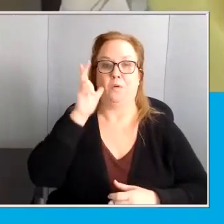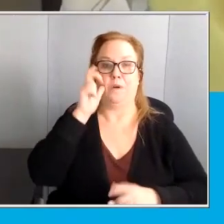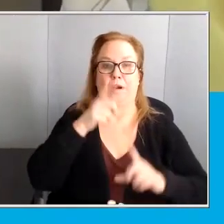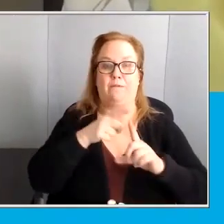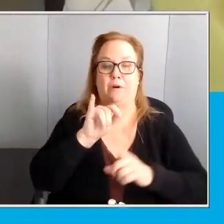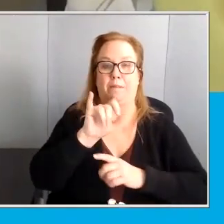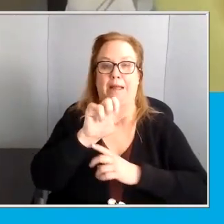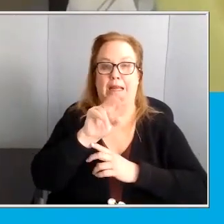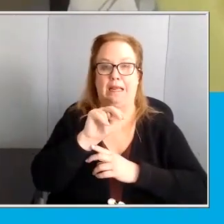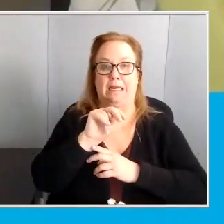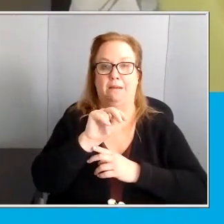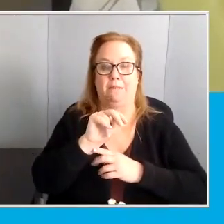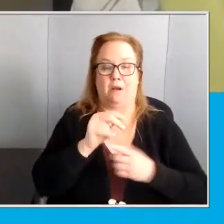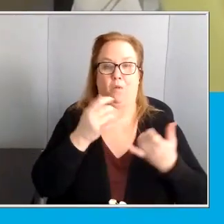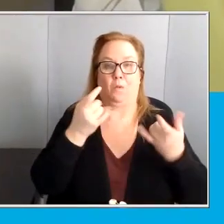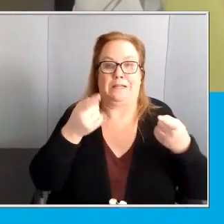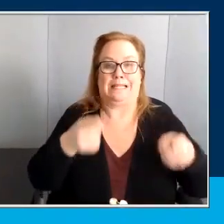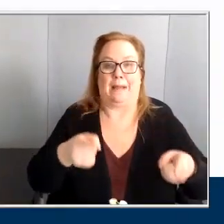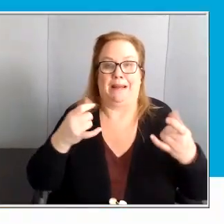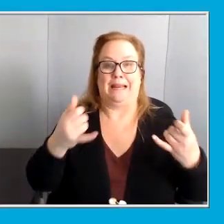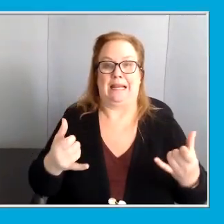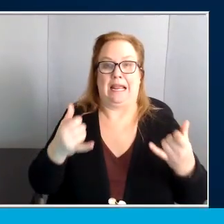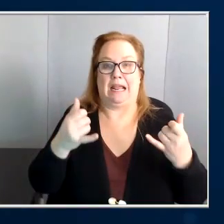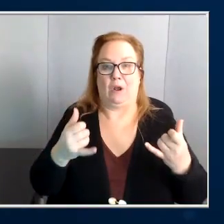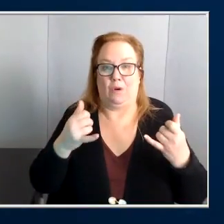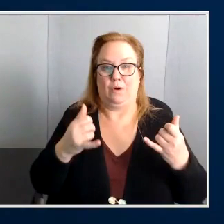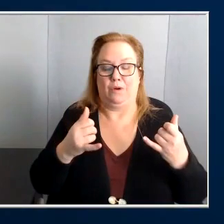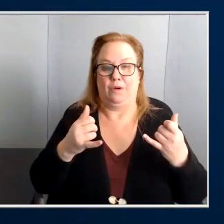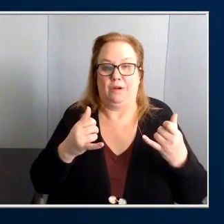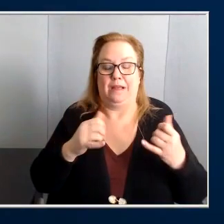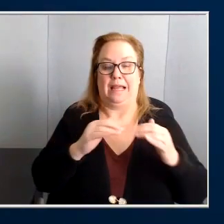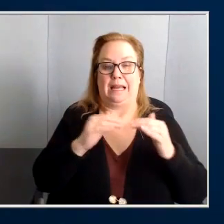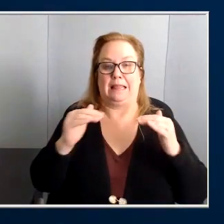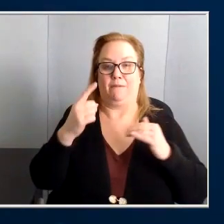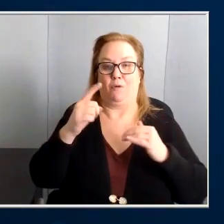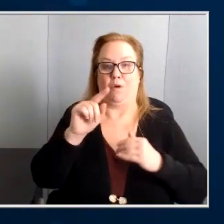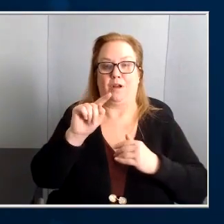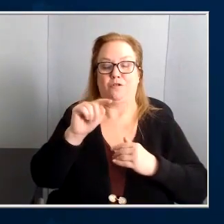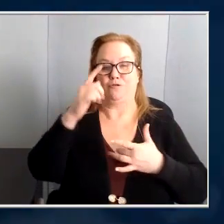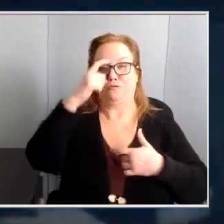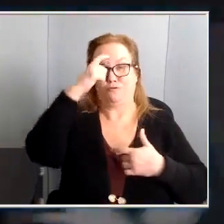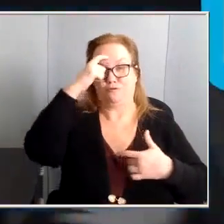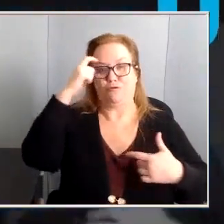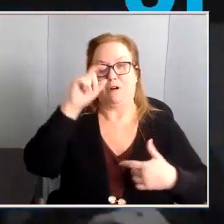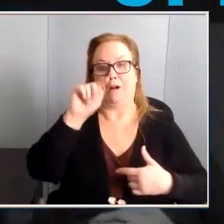about what he's doing now and how a level 1 trauma center saved his life.